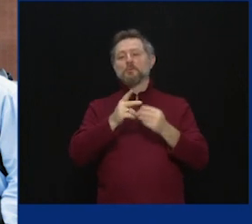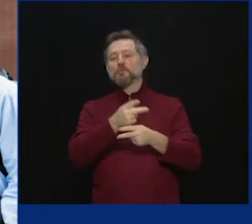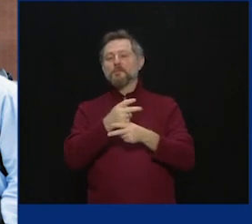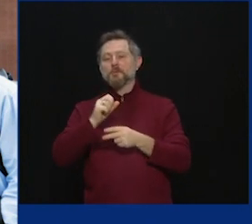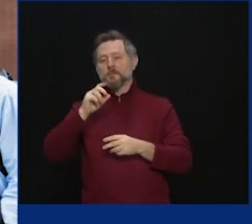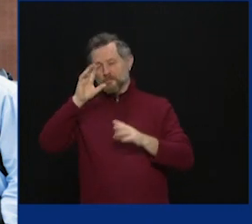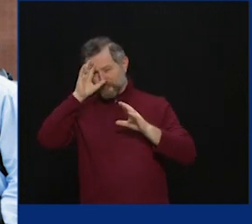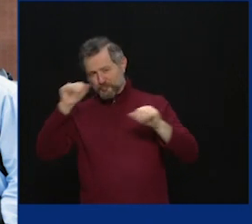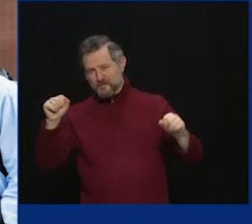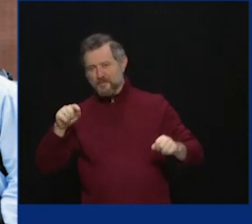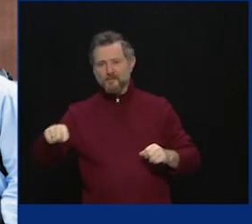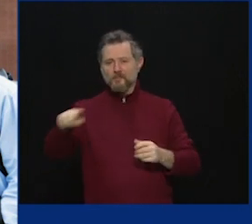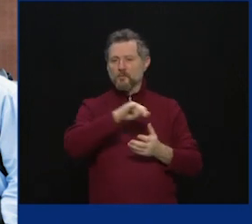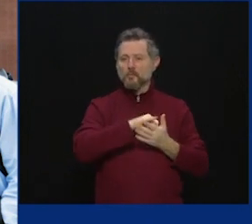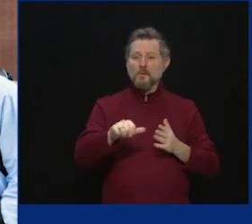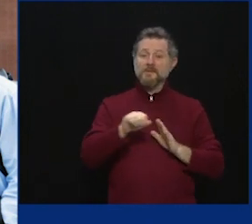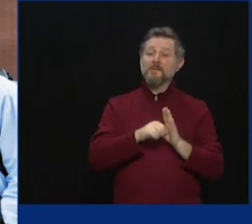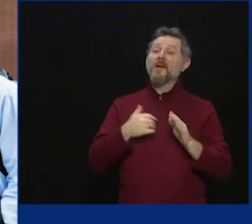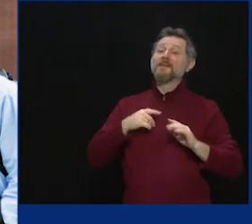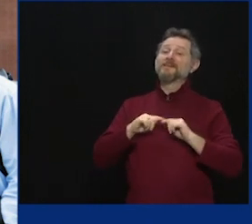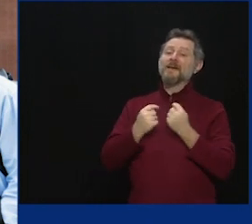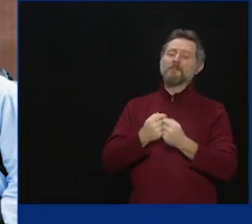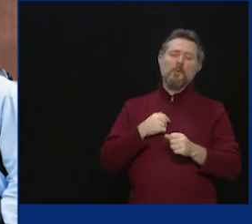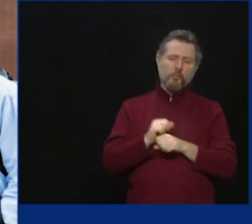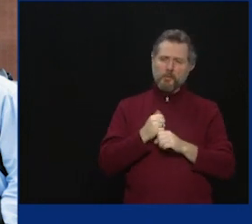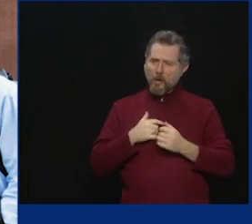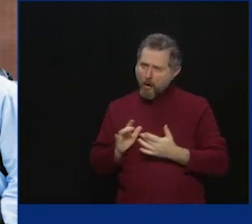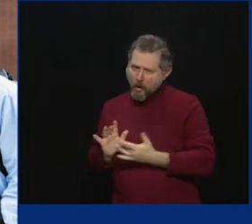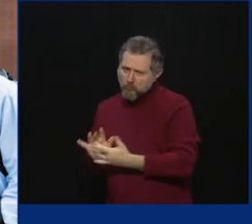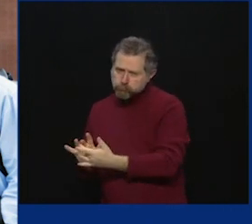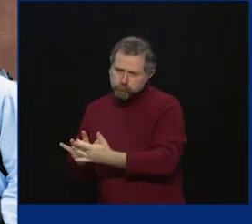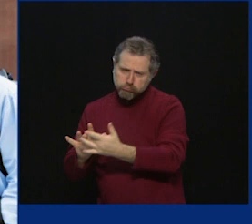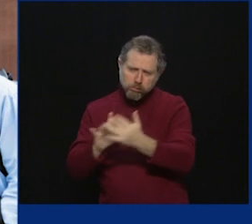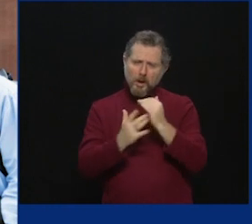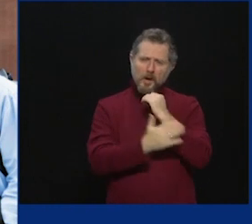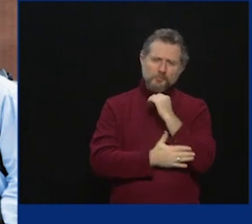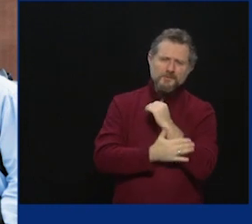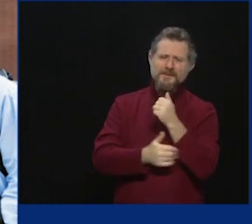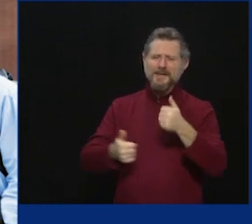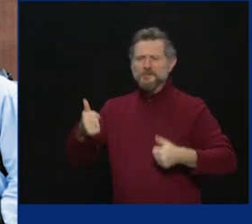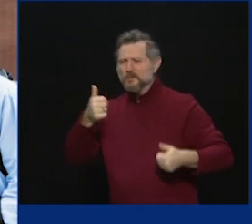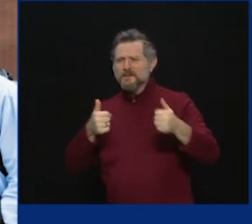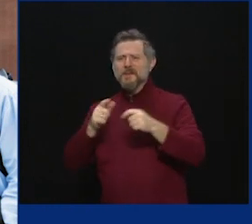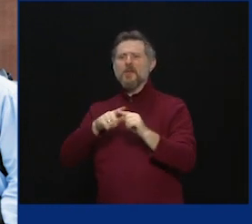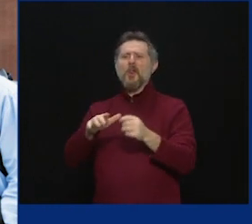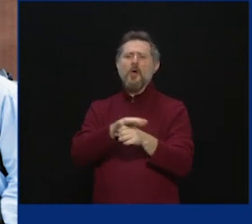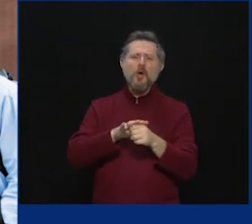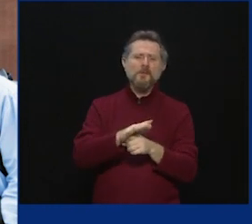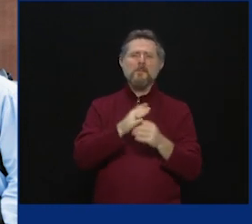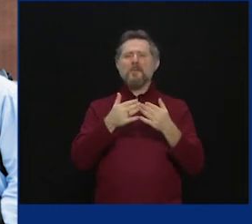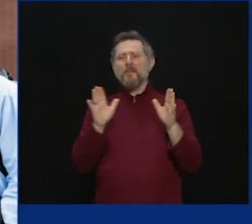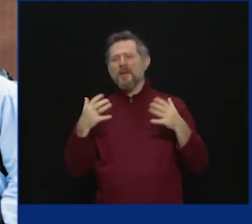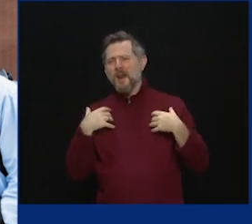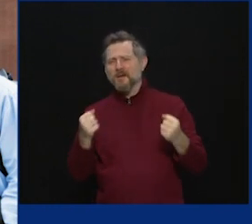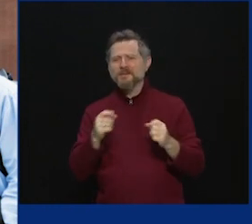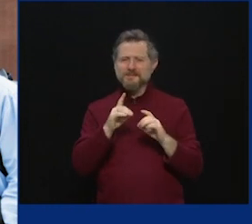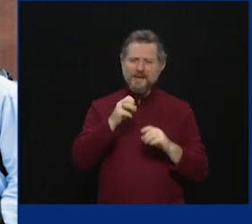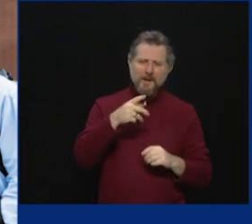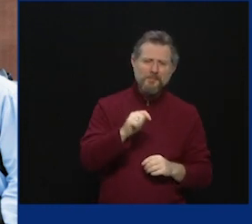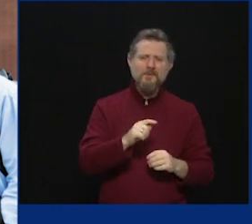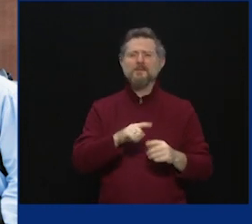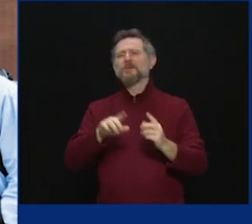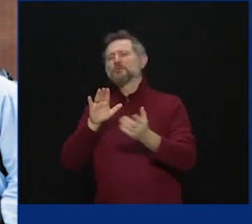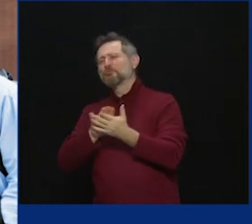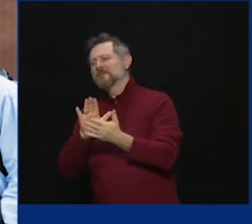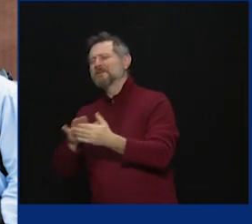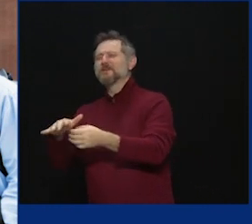nonstop communication with our counties, as well as our local public health departments and the school districts, bringing all these